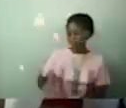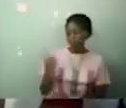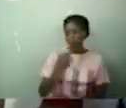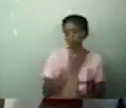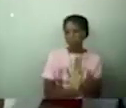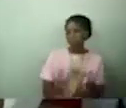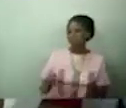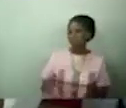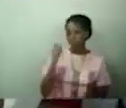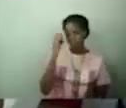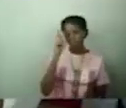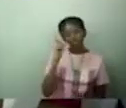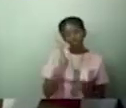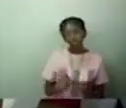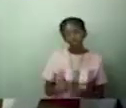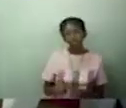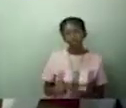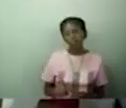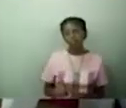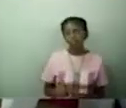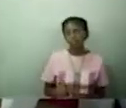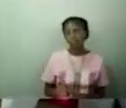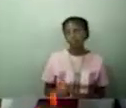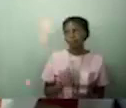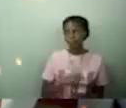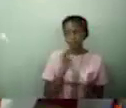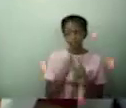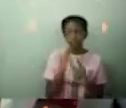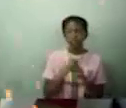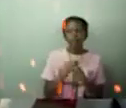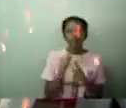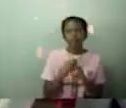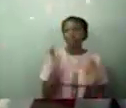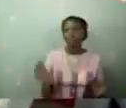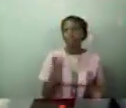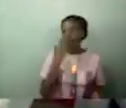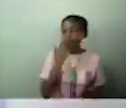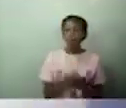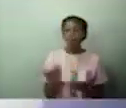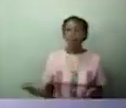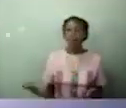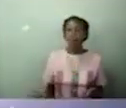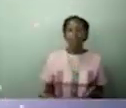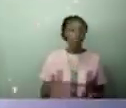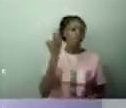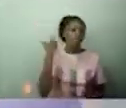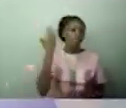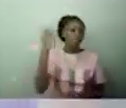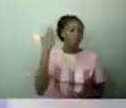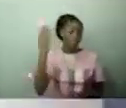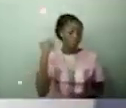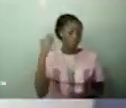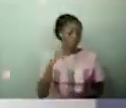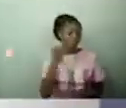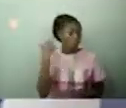guy has come here. He belongs to Jesus. And from this time, we'll be preaching. Let's go back to the old days. I mean, should I even